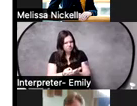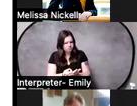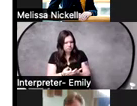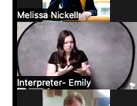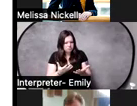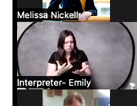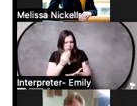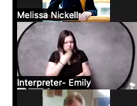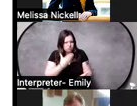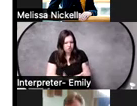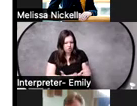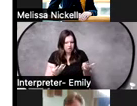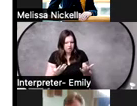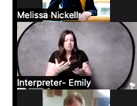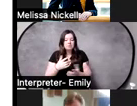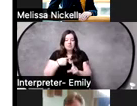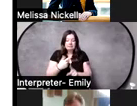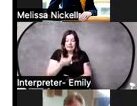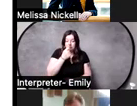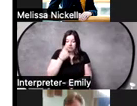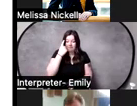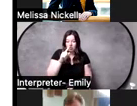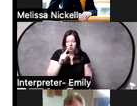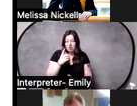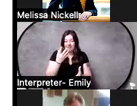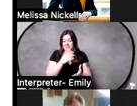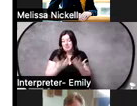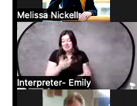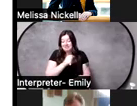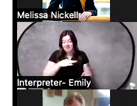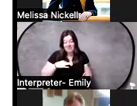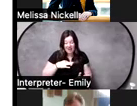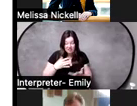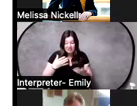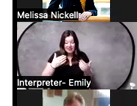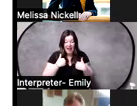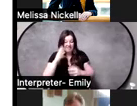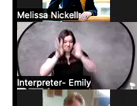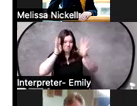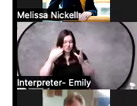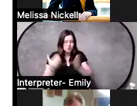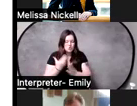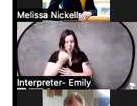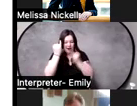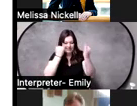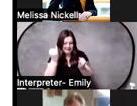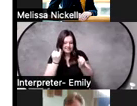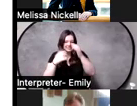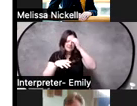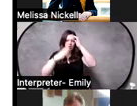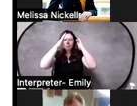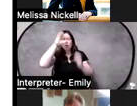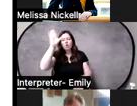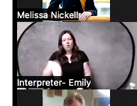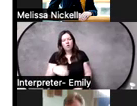some innovative ideas. So that might be something you might want to think about. And then some of the sort of standard grants that a lot of people think about when they think